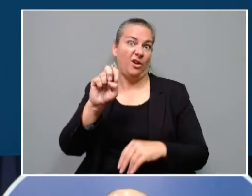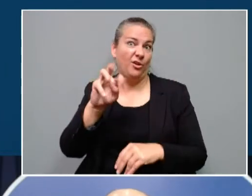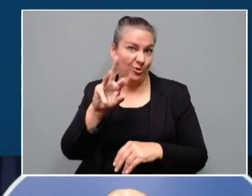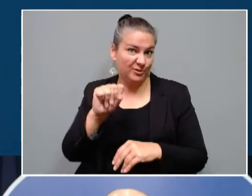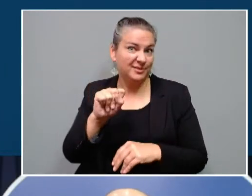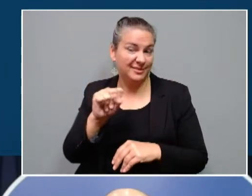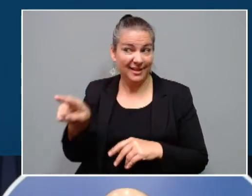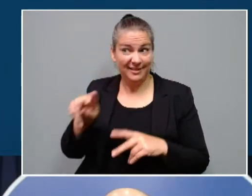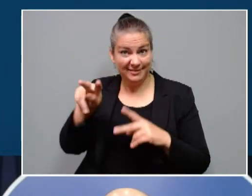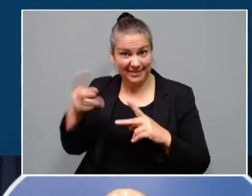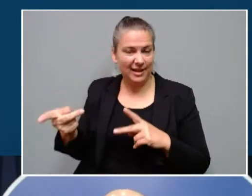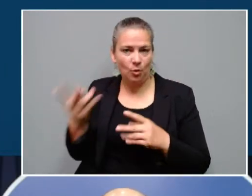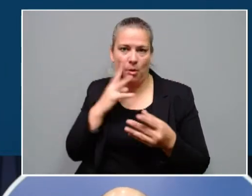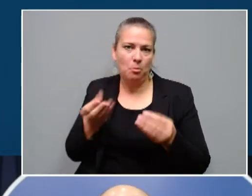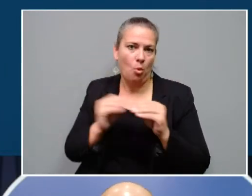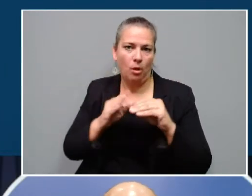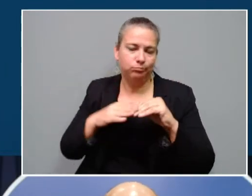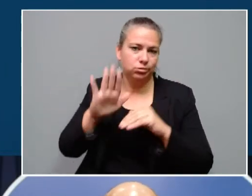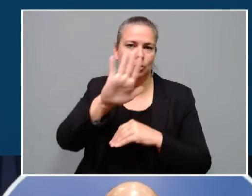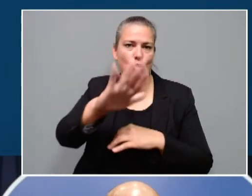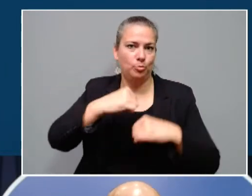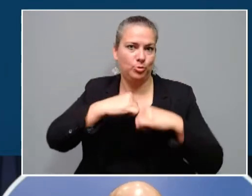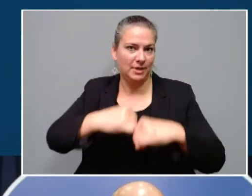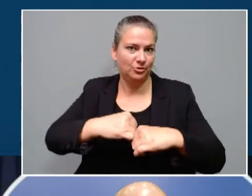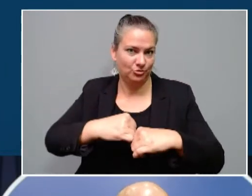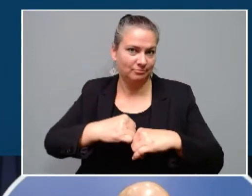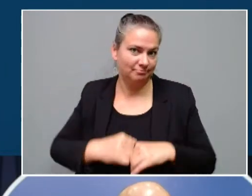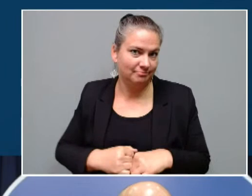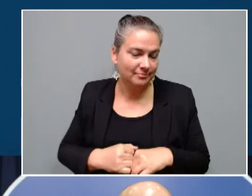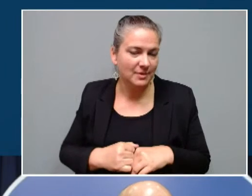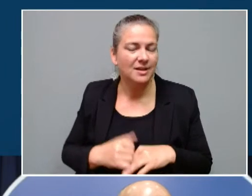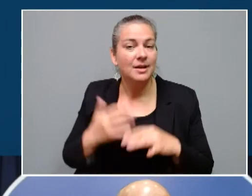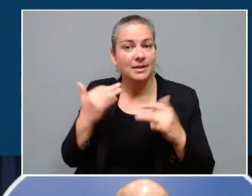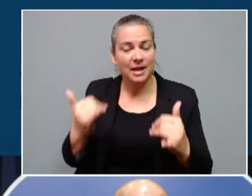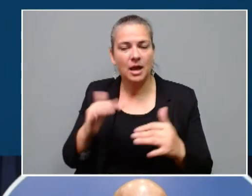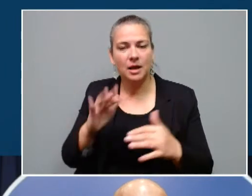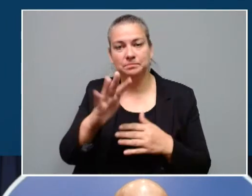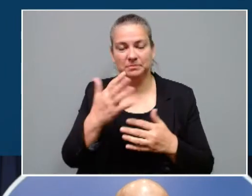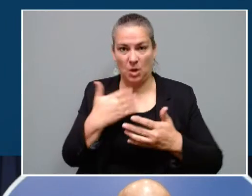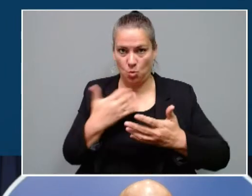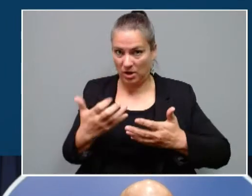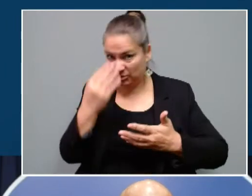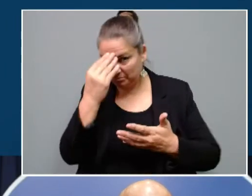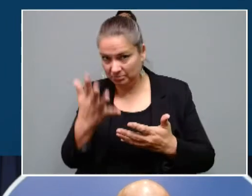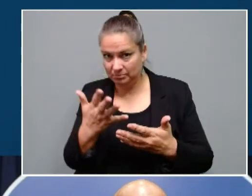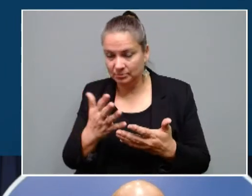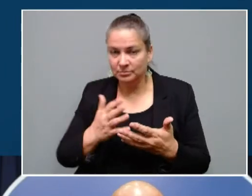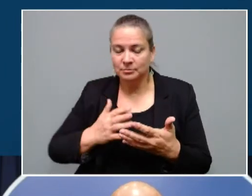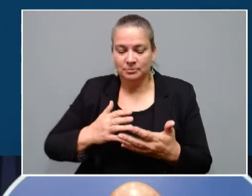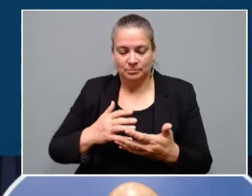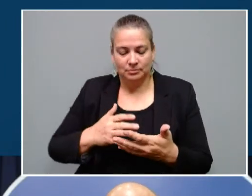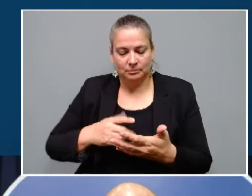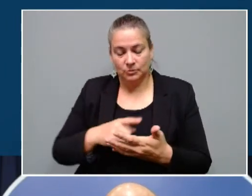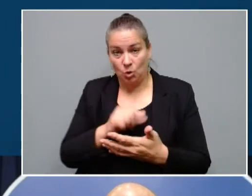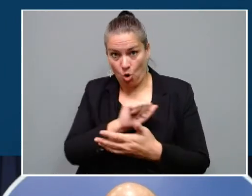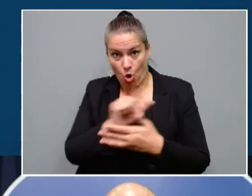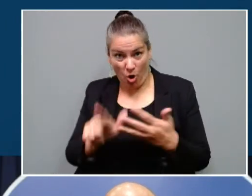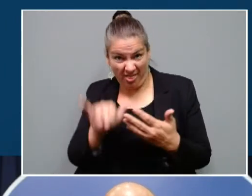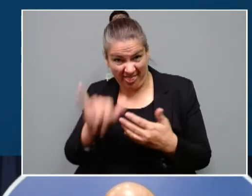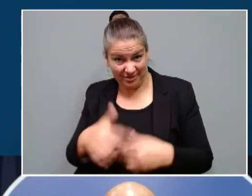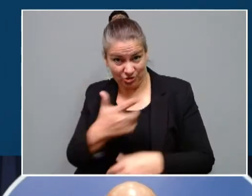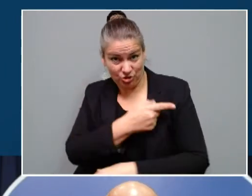vaccine. For all of these vaccines, before I move on to my next slide, I encourage you to either talk with